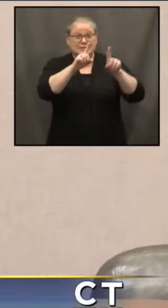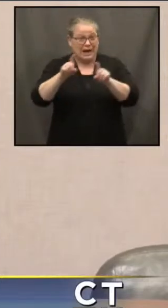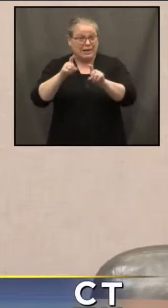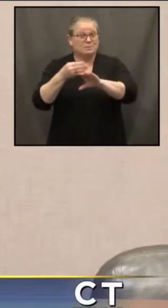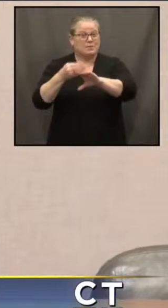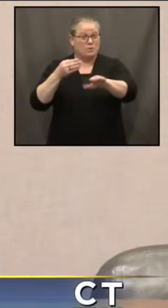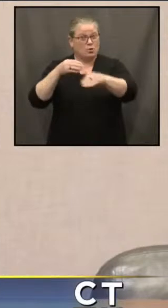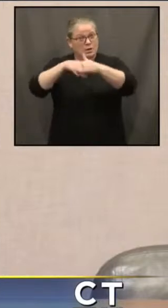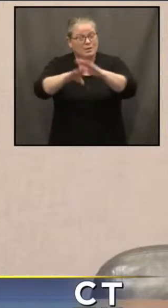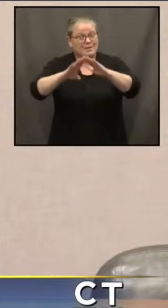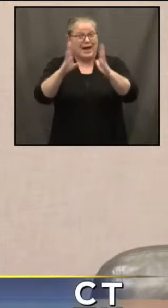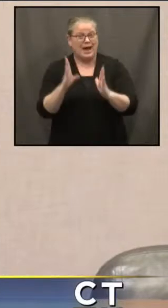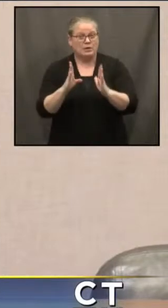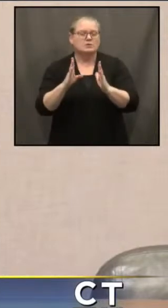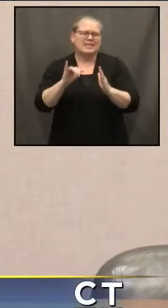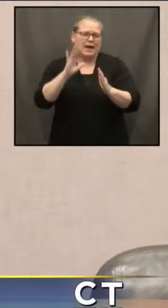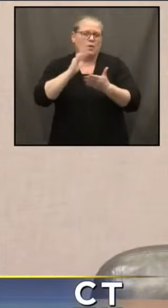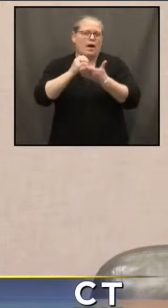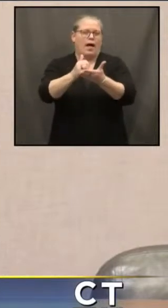in your family.